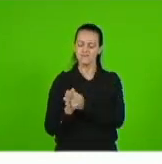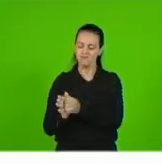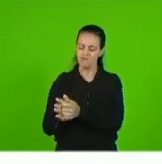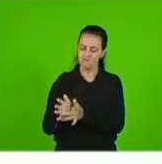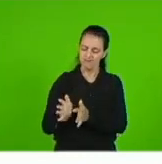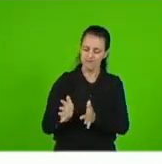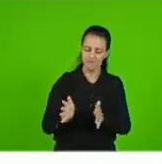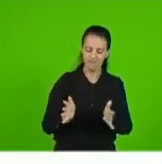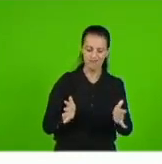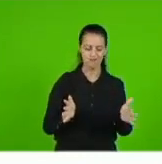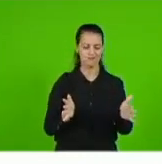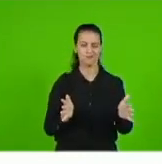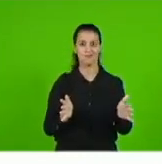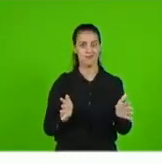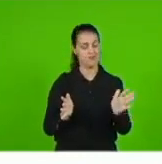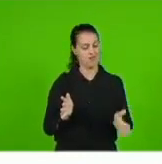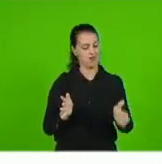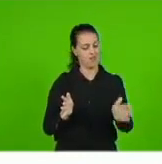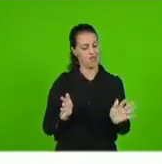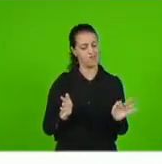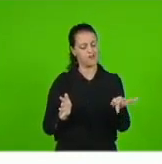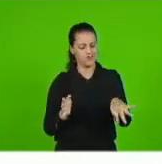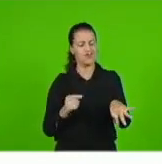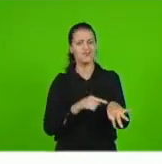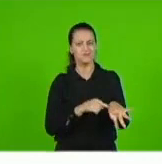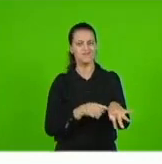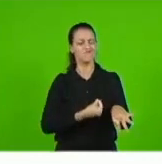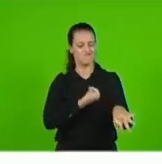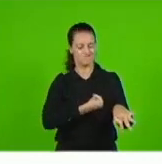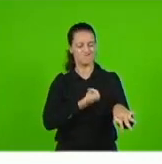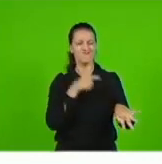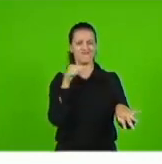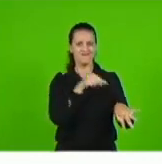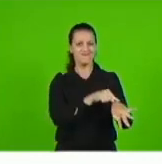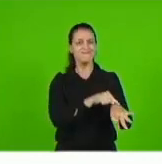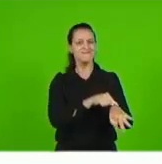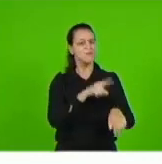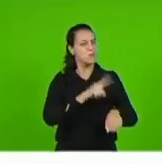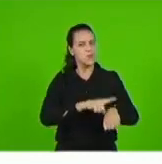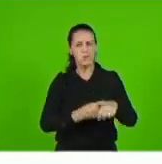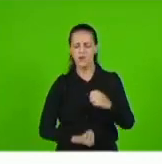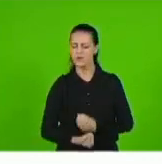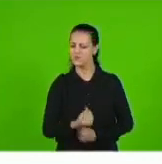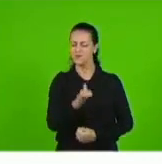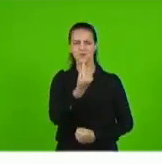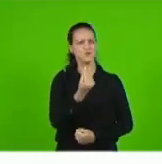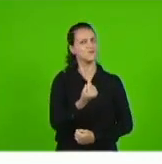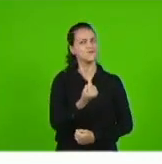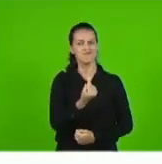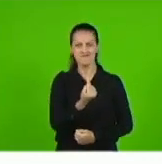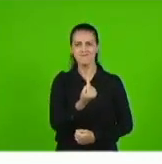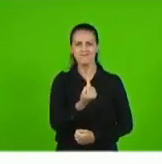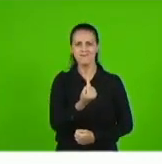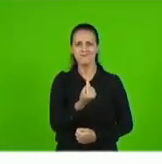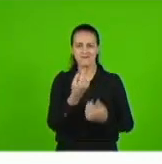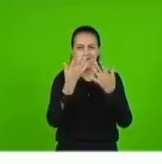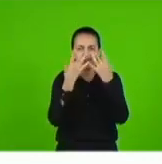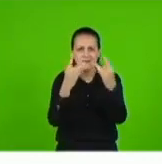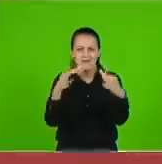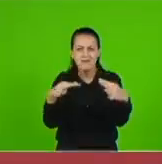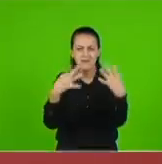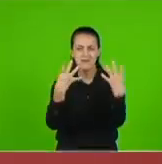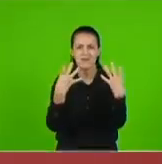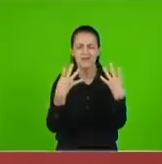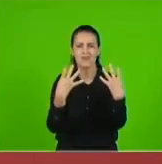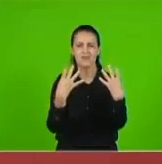existence. It's at the end of this dispensation. We see this, we will live this moment, this unique moment.